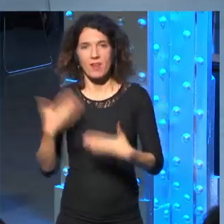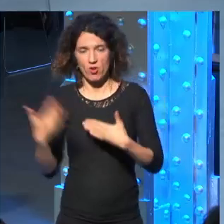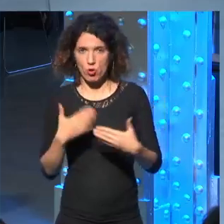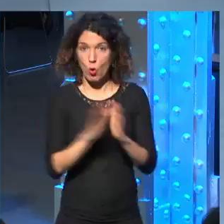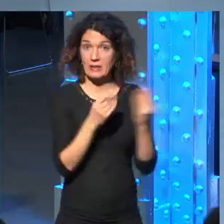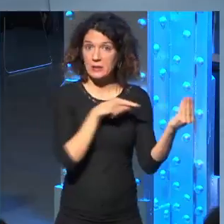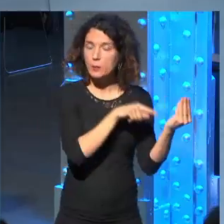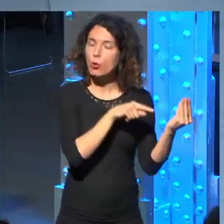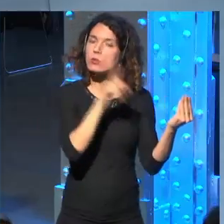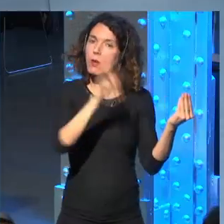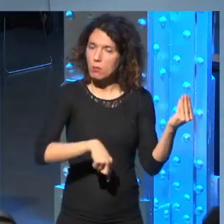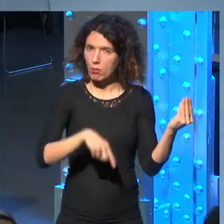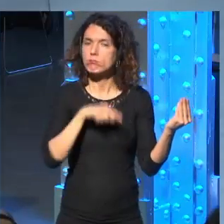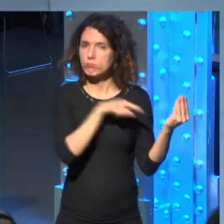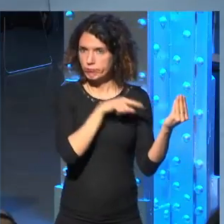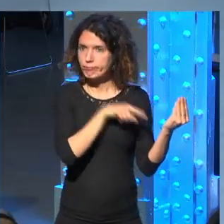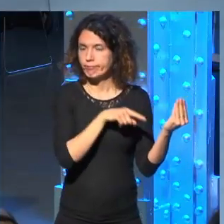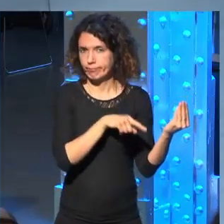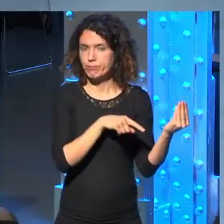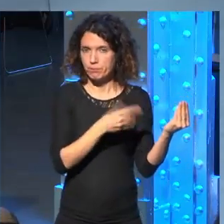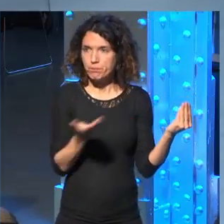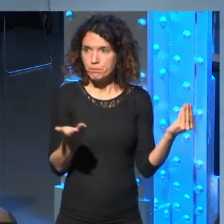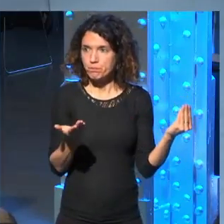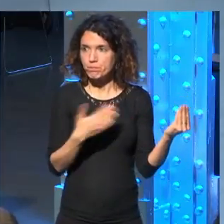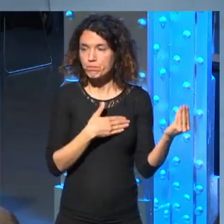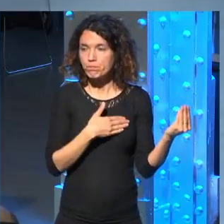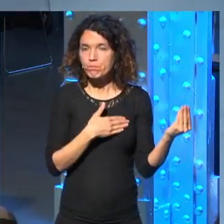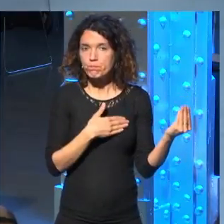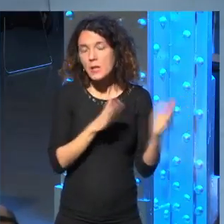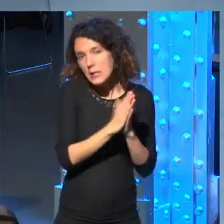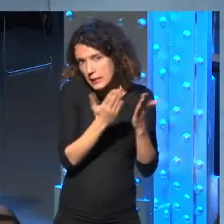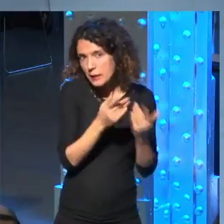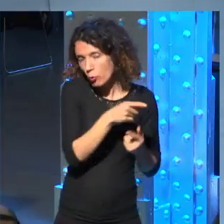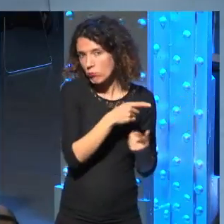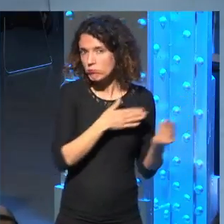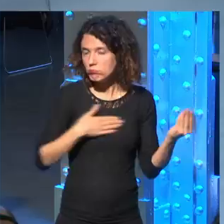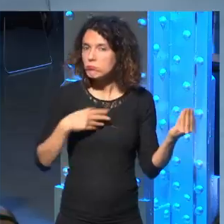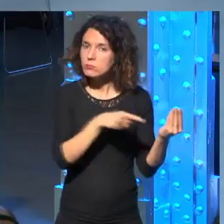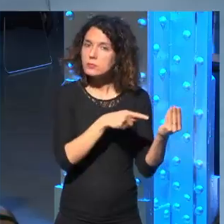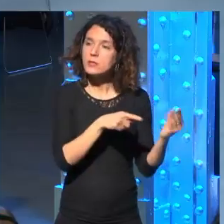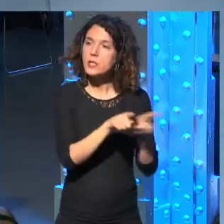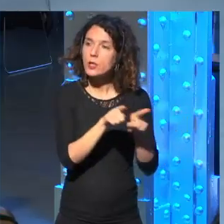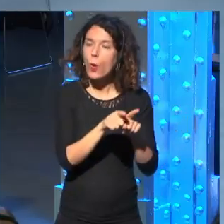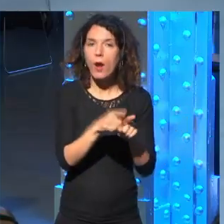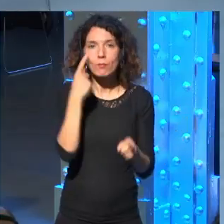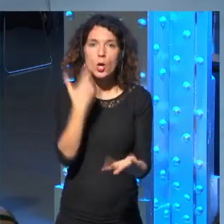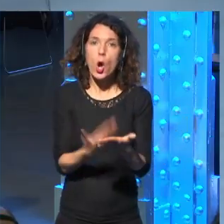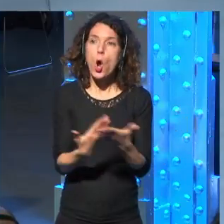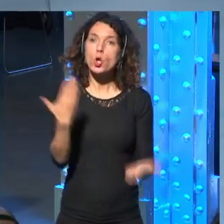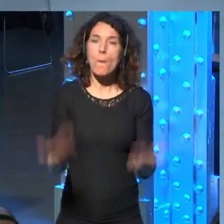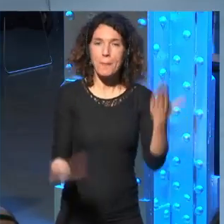also about, the book wants to maybe contrast individuality